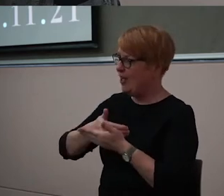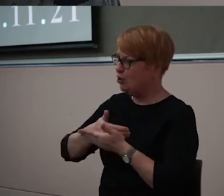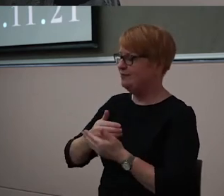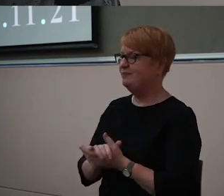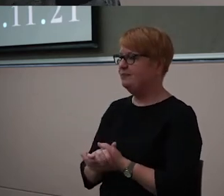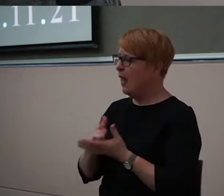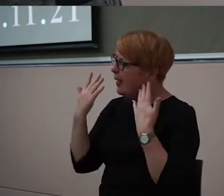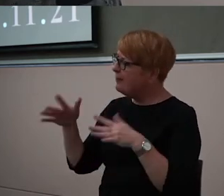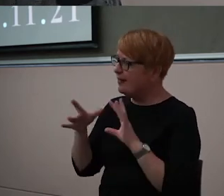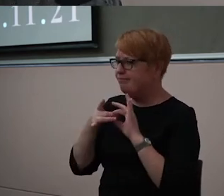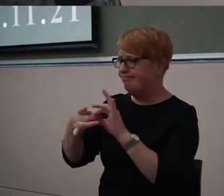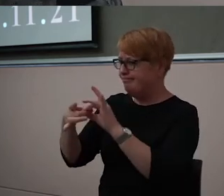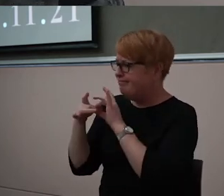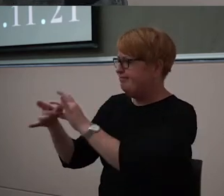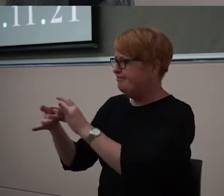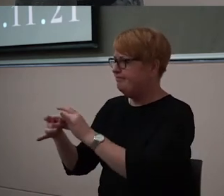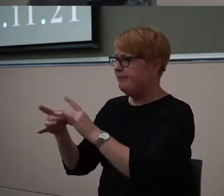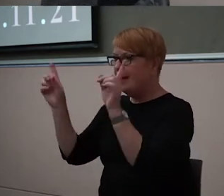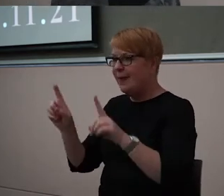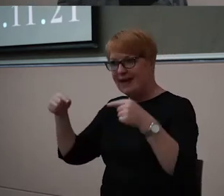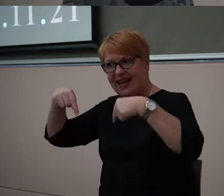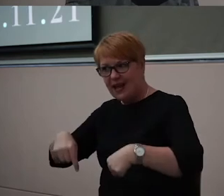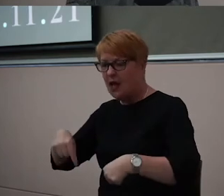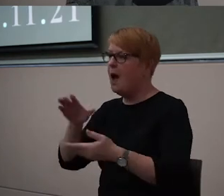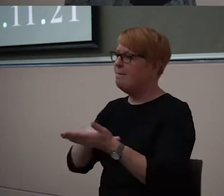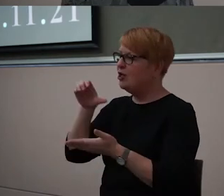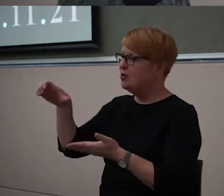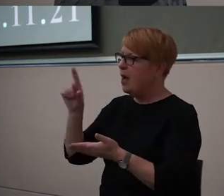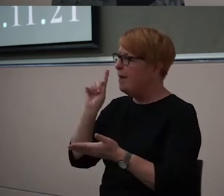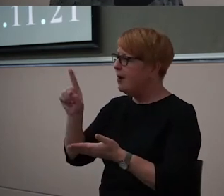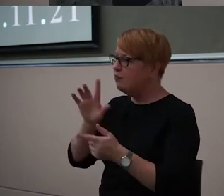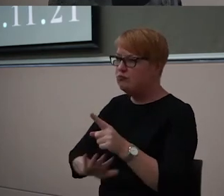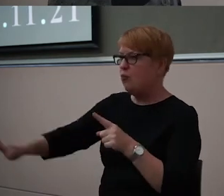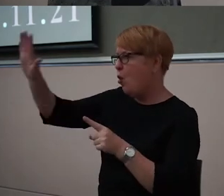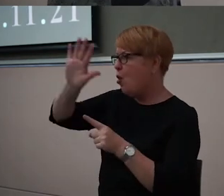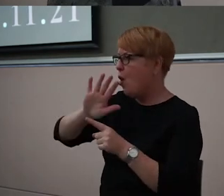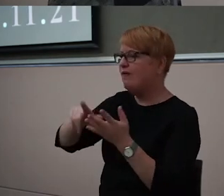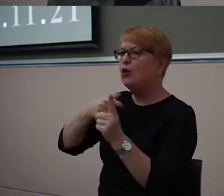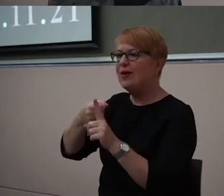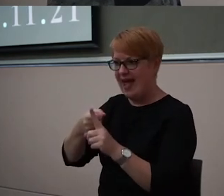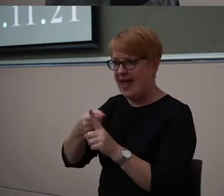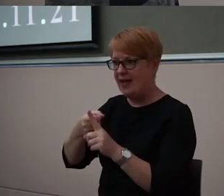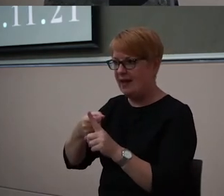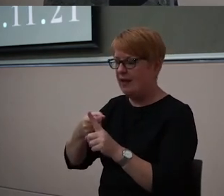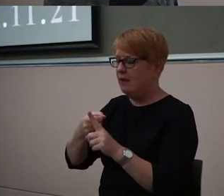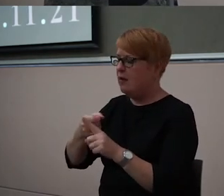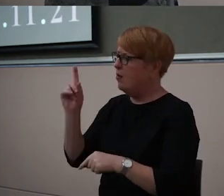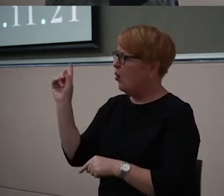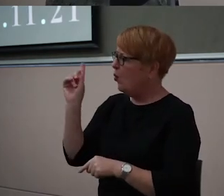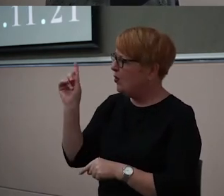people, not just in Manchester, but also artists from around the country, to really